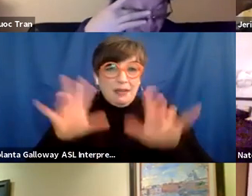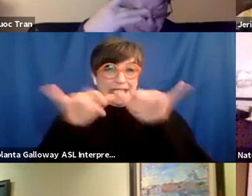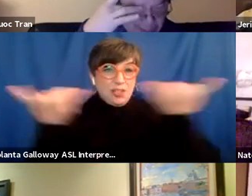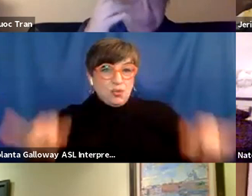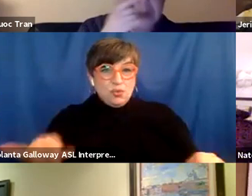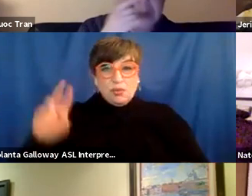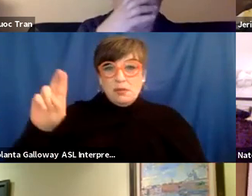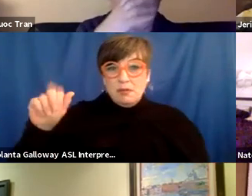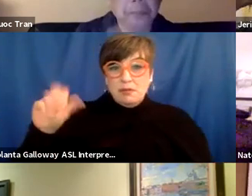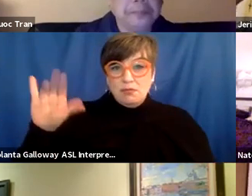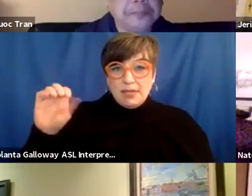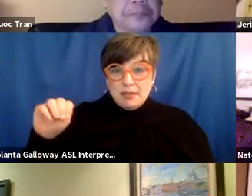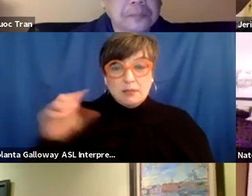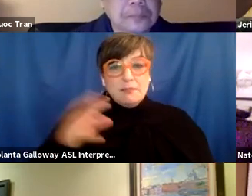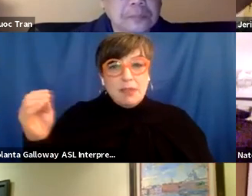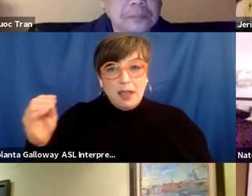racism, and also